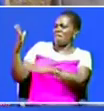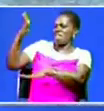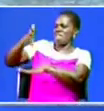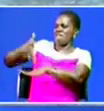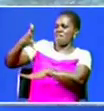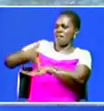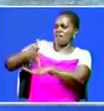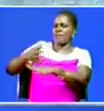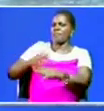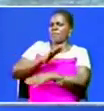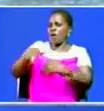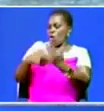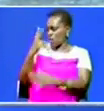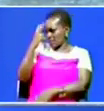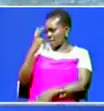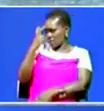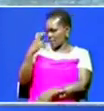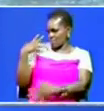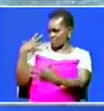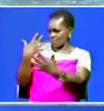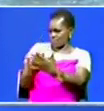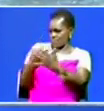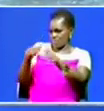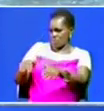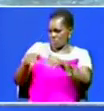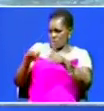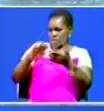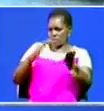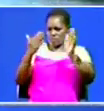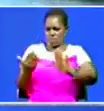fake money. All the suspects are in custody awaiting to be charged in court on Thursday.